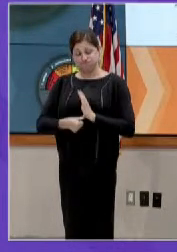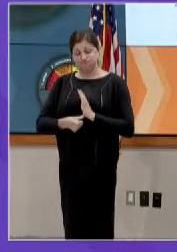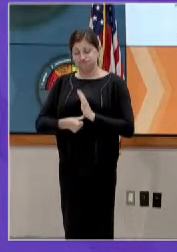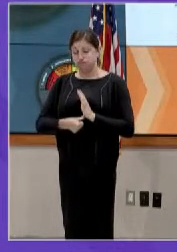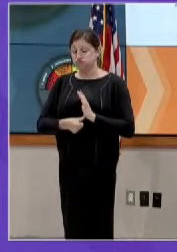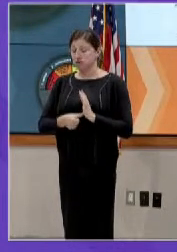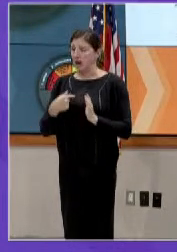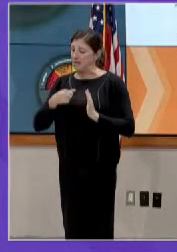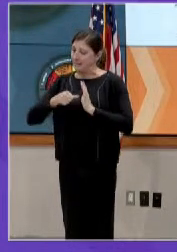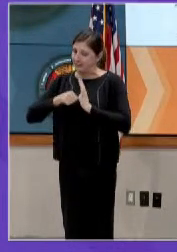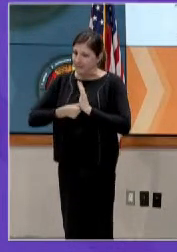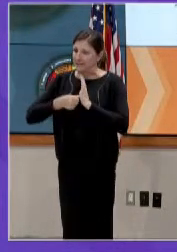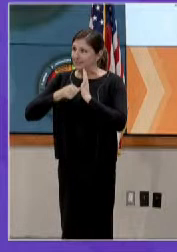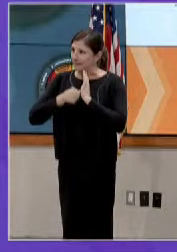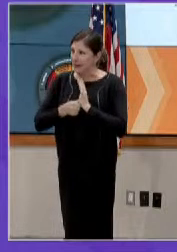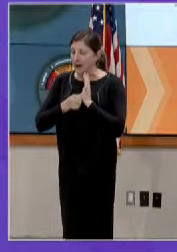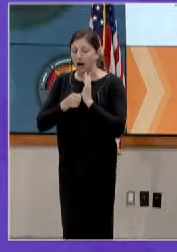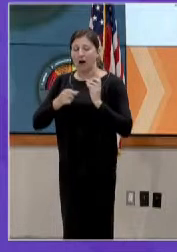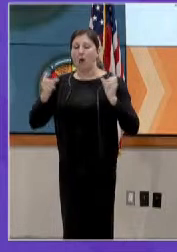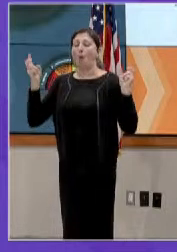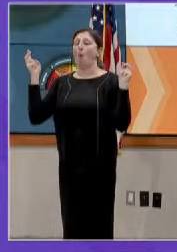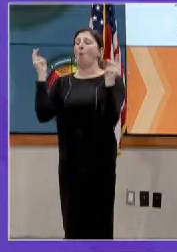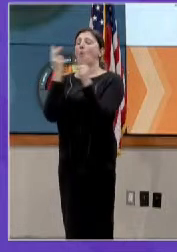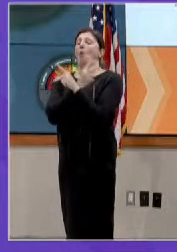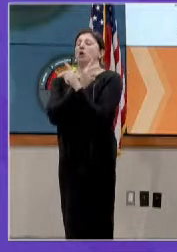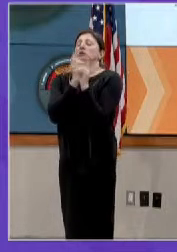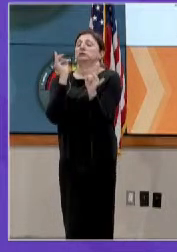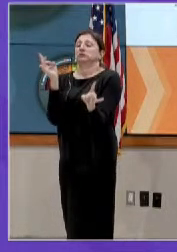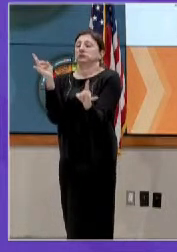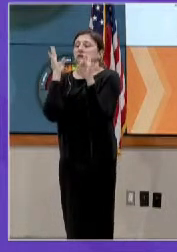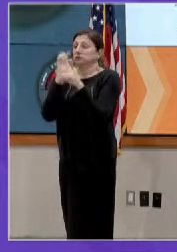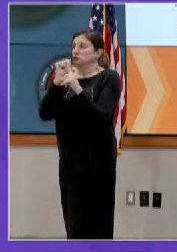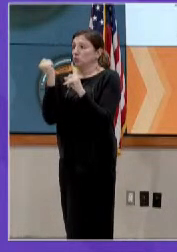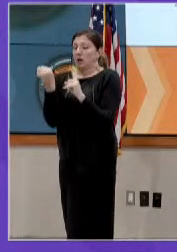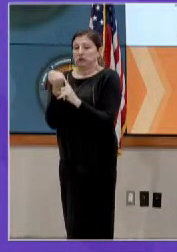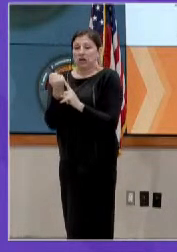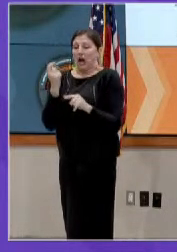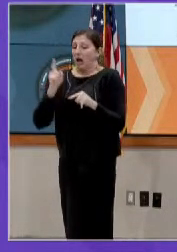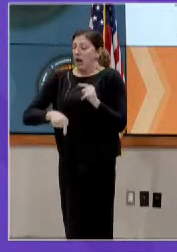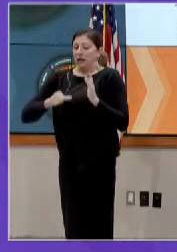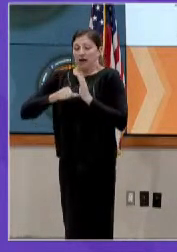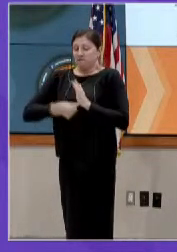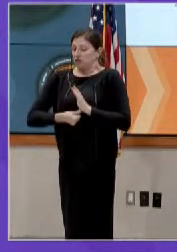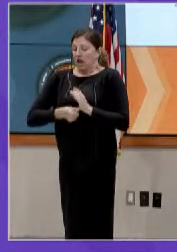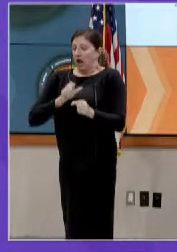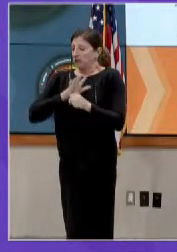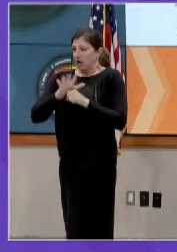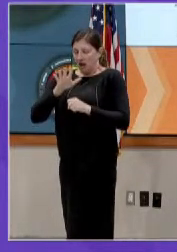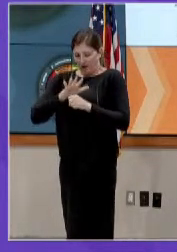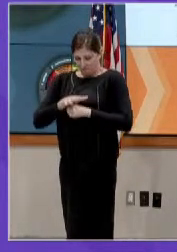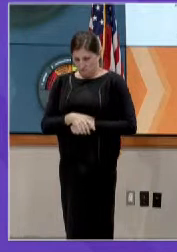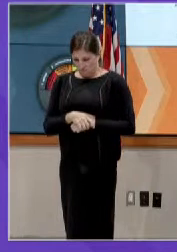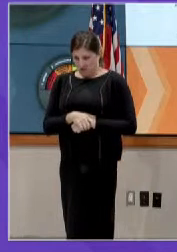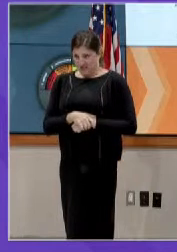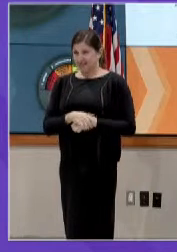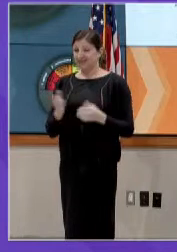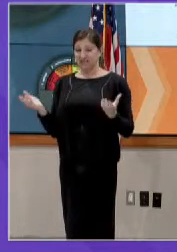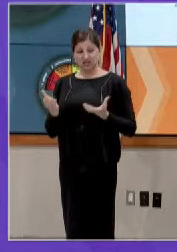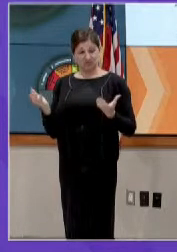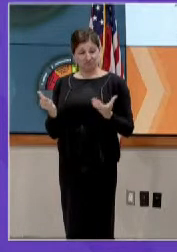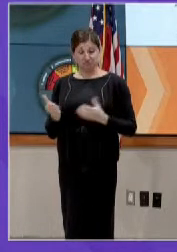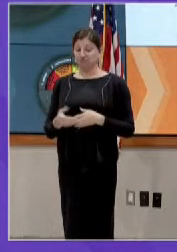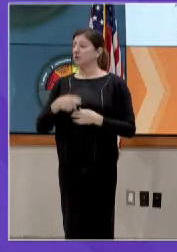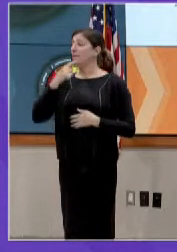cannot stress enough the severity of this situation. If I said to you that we have been up here, and from a public